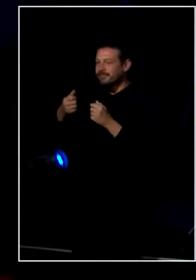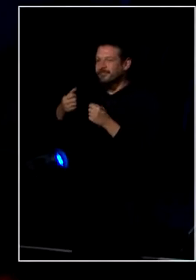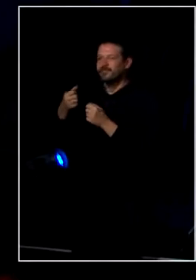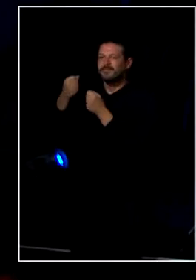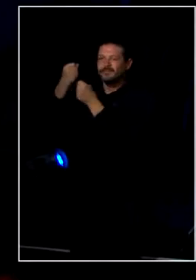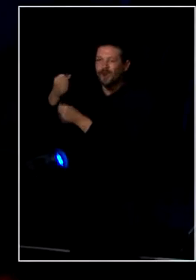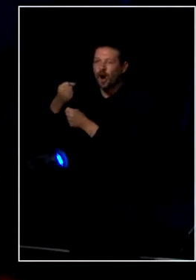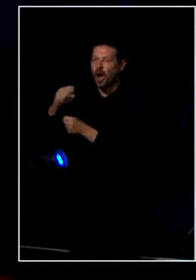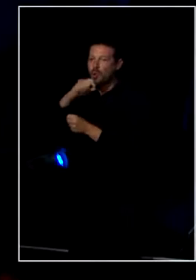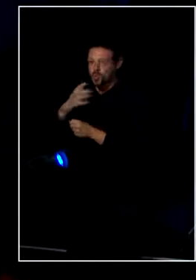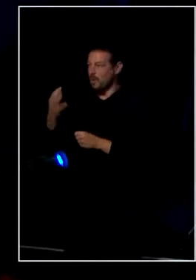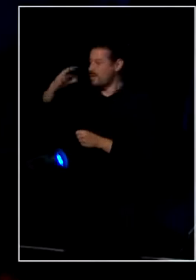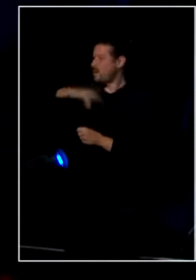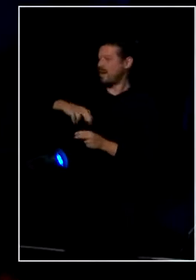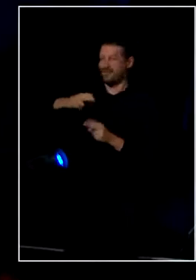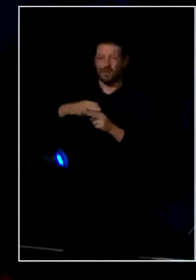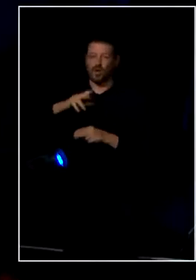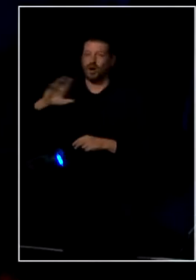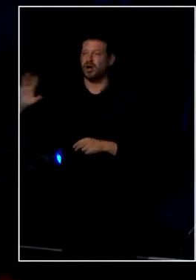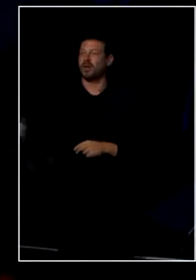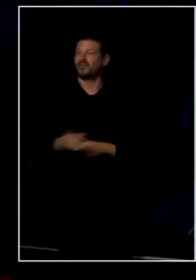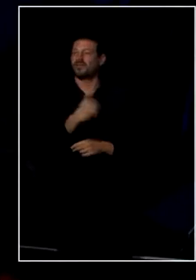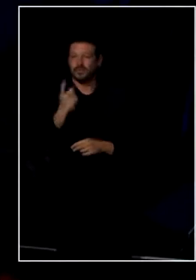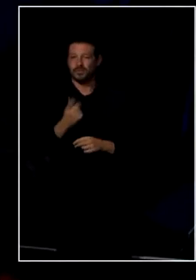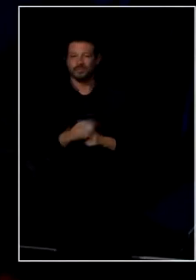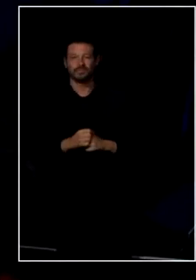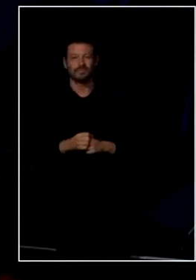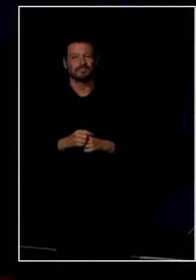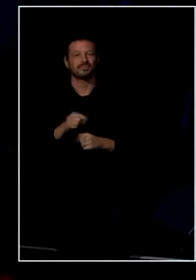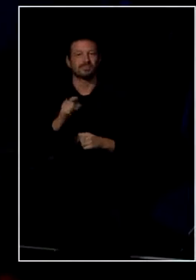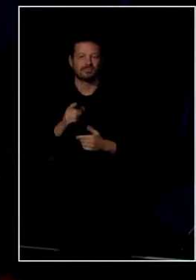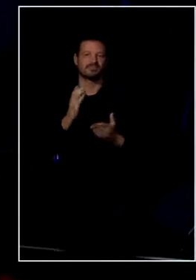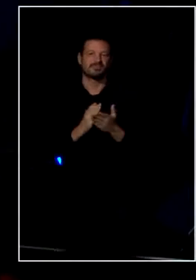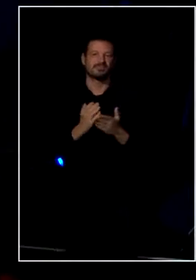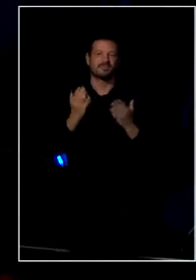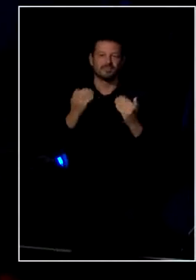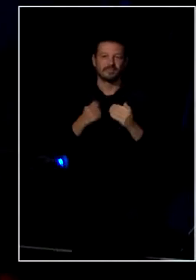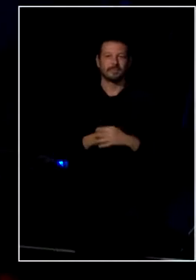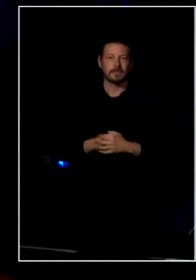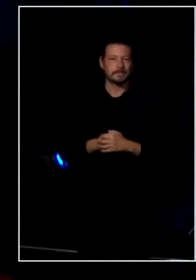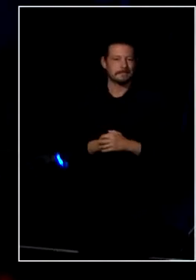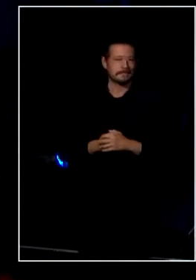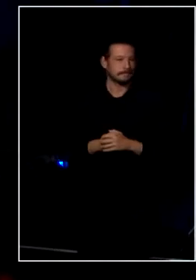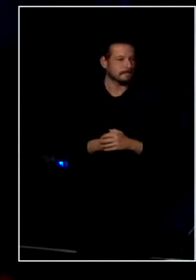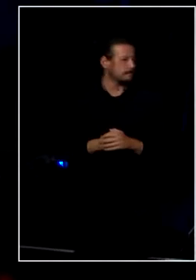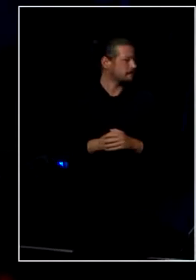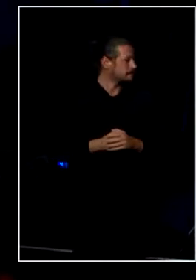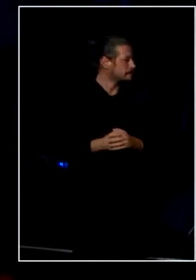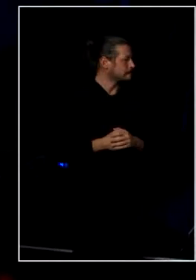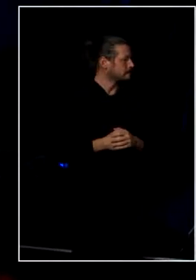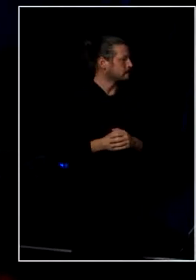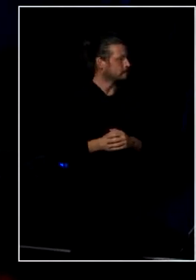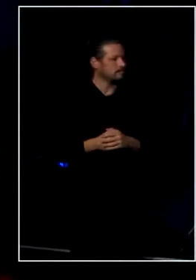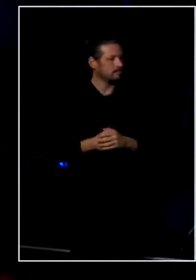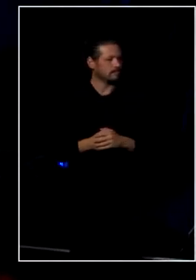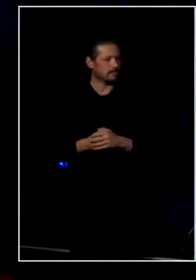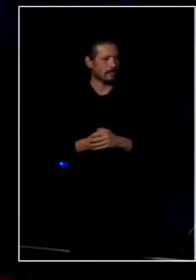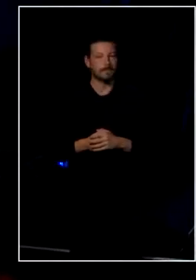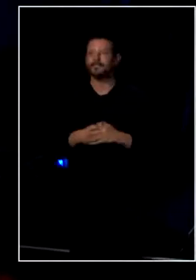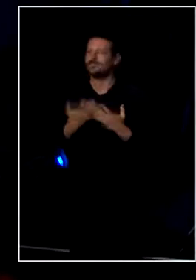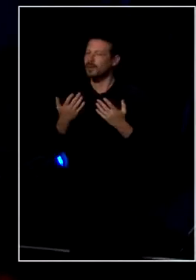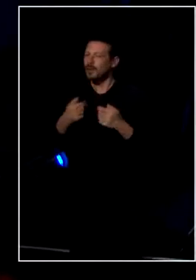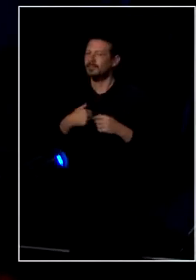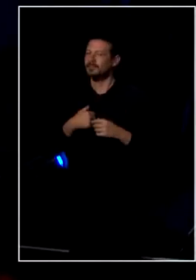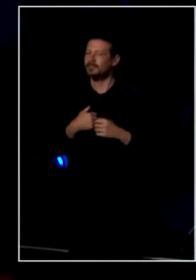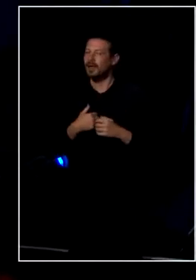us. Absolutely. And right. I think that's really cool. Yeah. But the thing is, in saying that I felt a kinship,